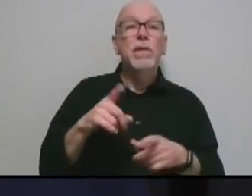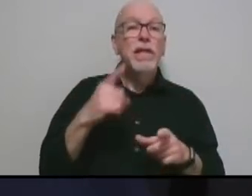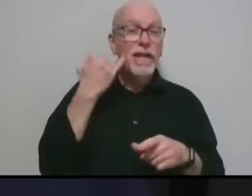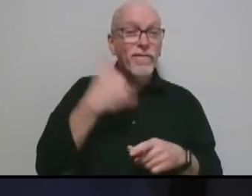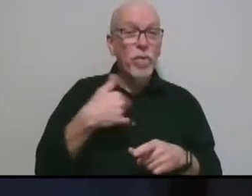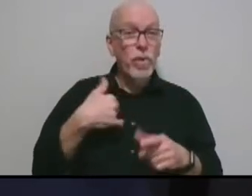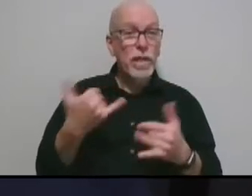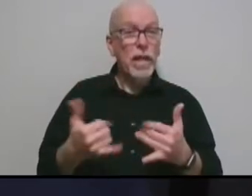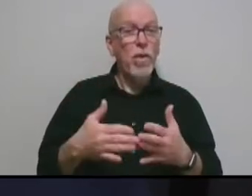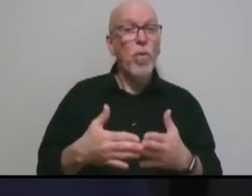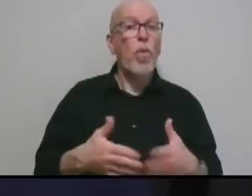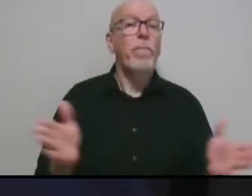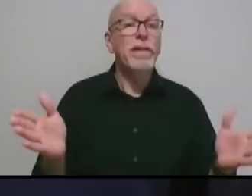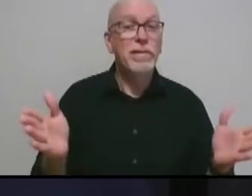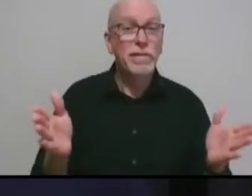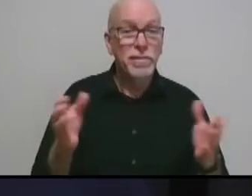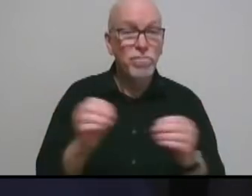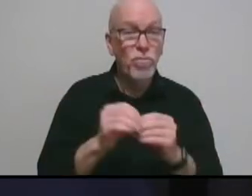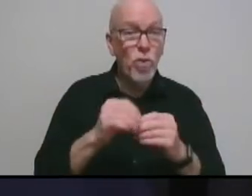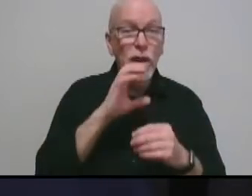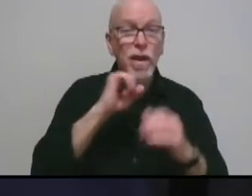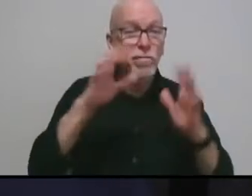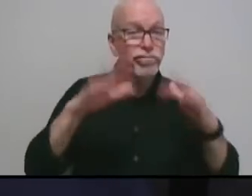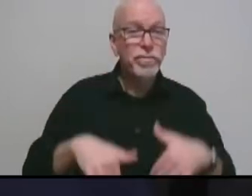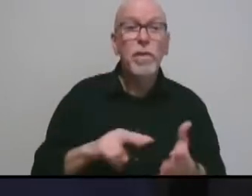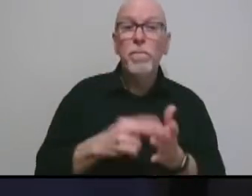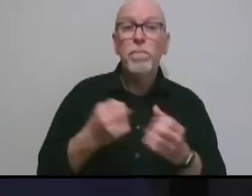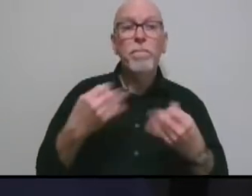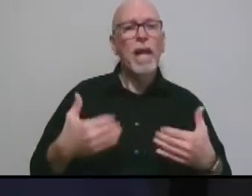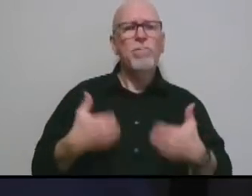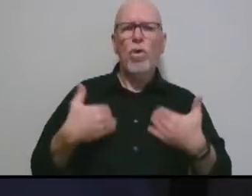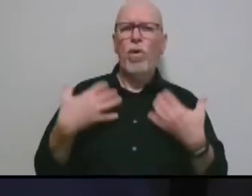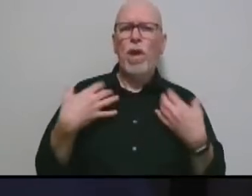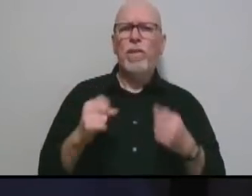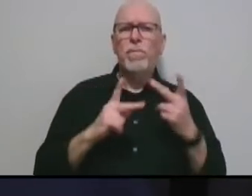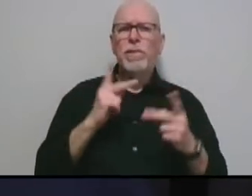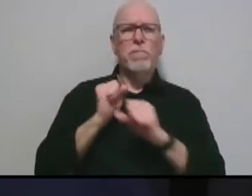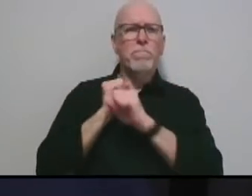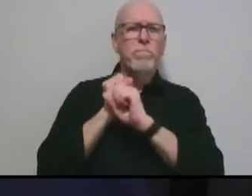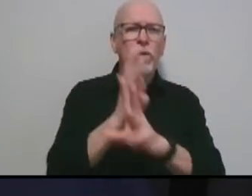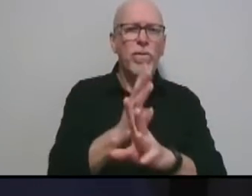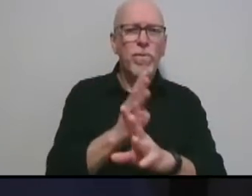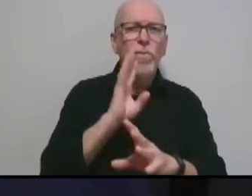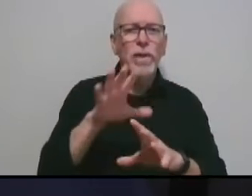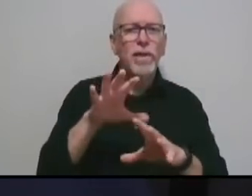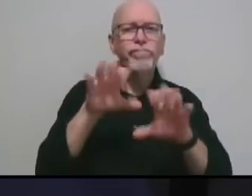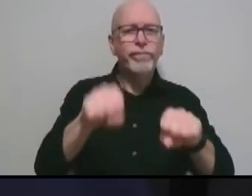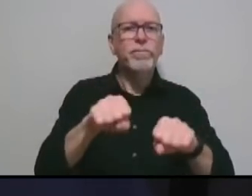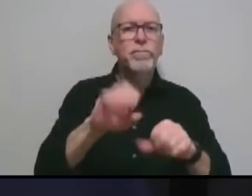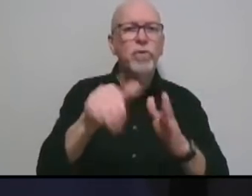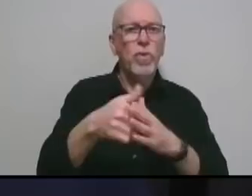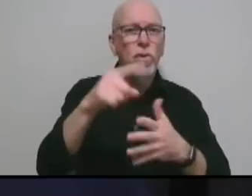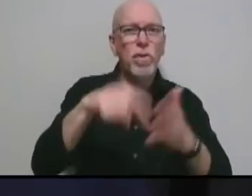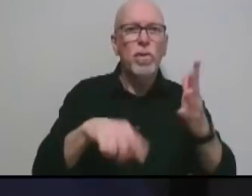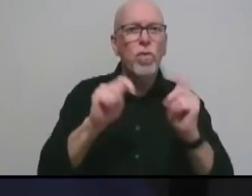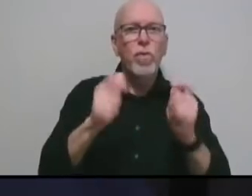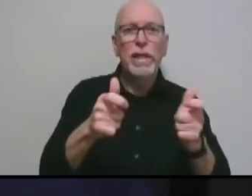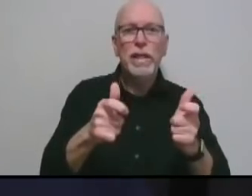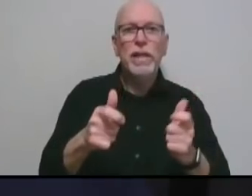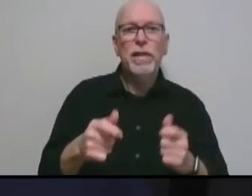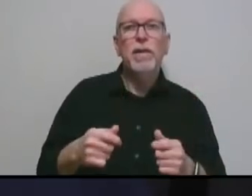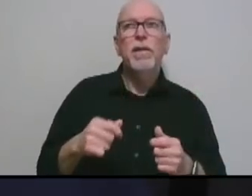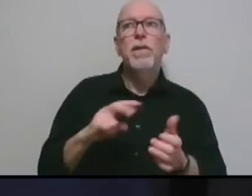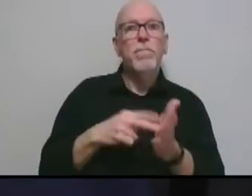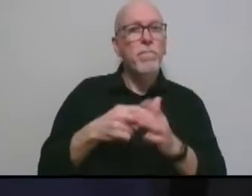open the floodgates, then that would mean a lot of young, healthy people would be able to get in and take all of those spots very quickly. And then